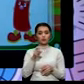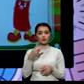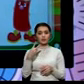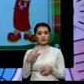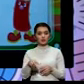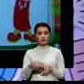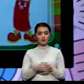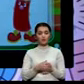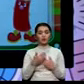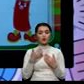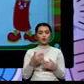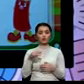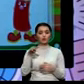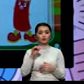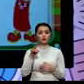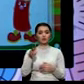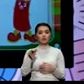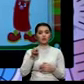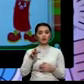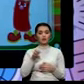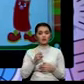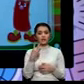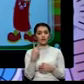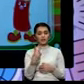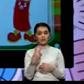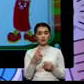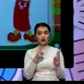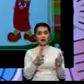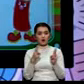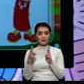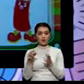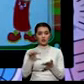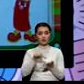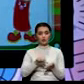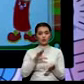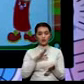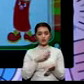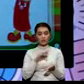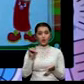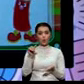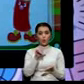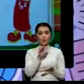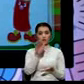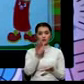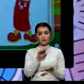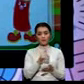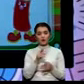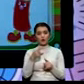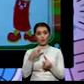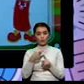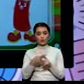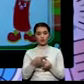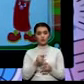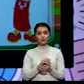3120. Ushbu tenglamamizda 2 amal ishtirok etgan. Ko'paytirish hamda